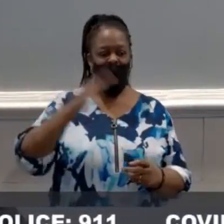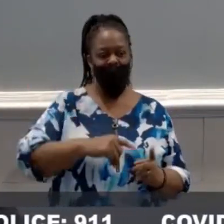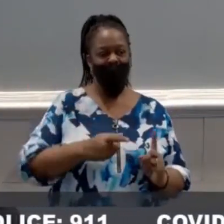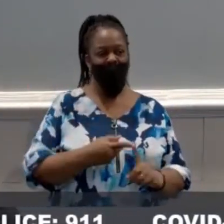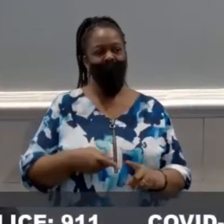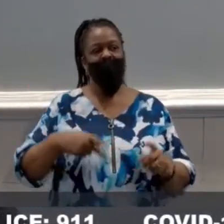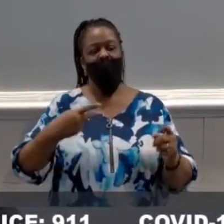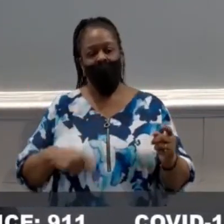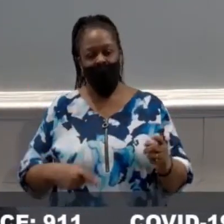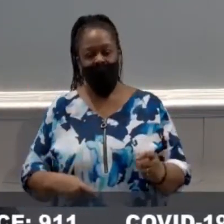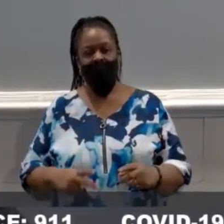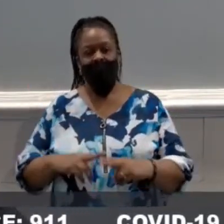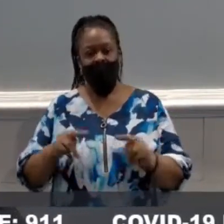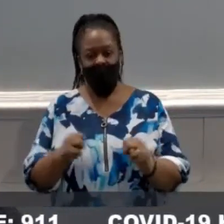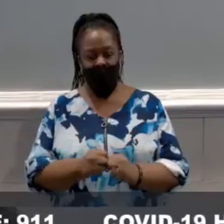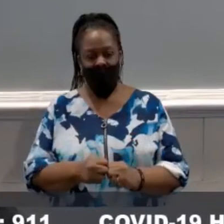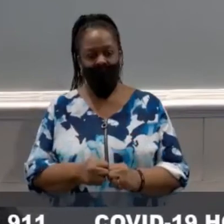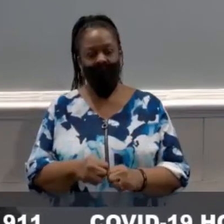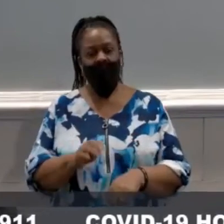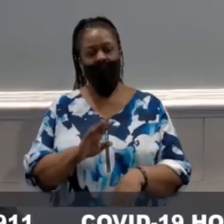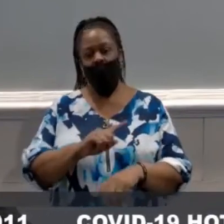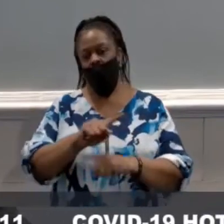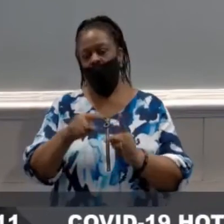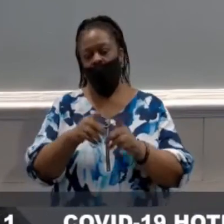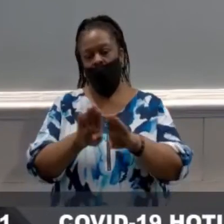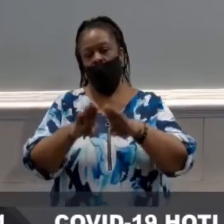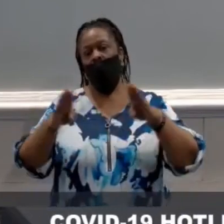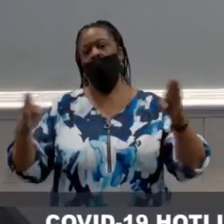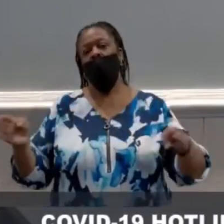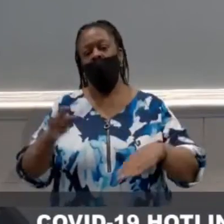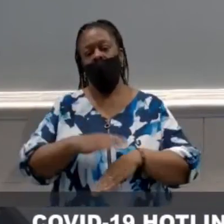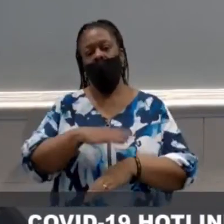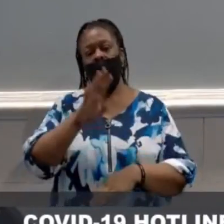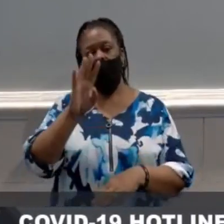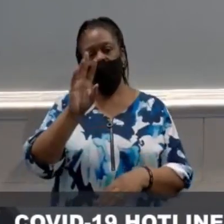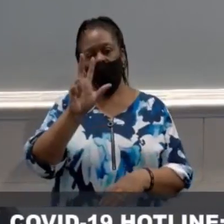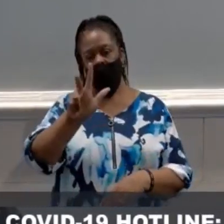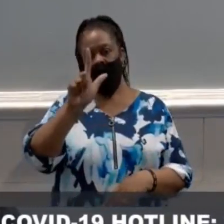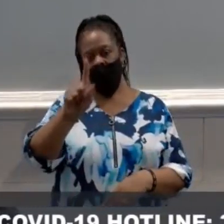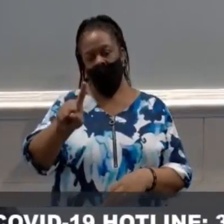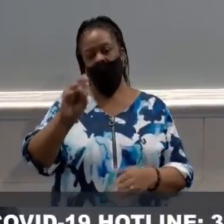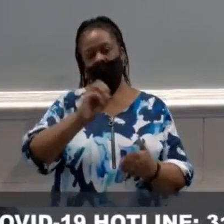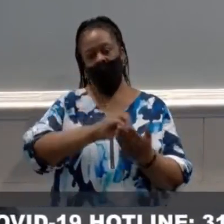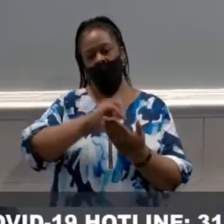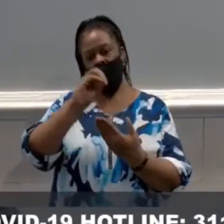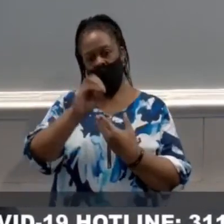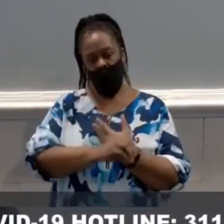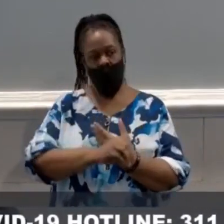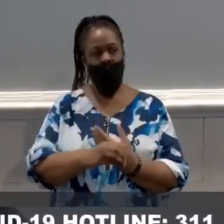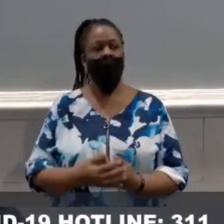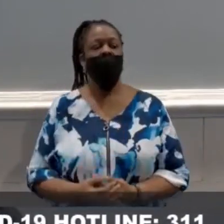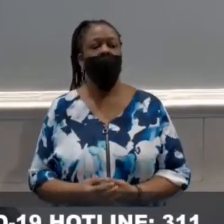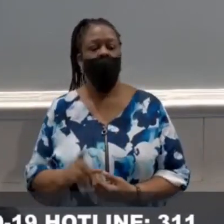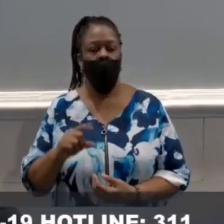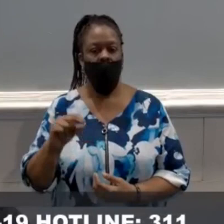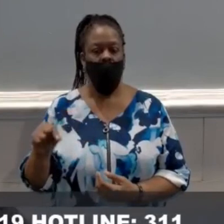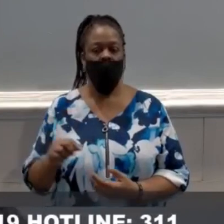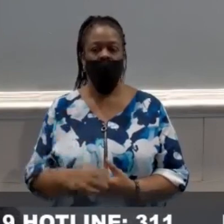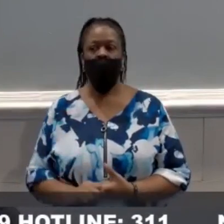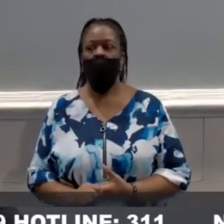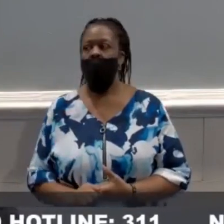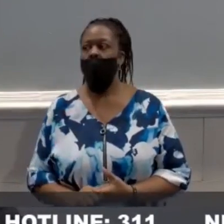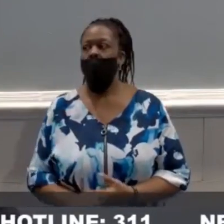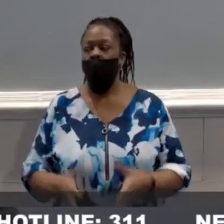of October 2020. I would also like to take this opportunity to thank the staff that have been working with